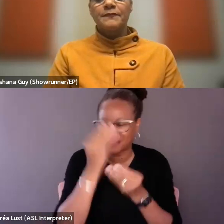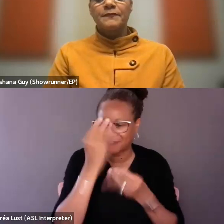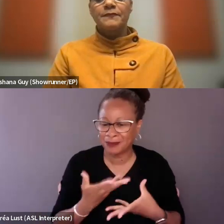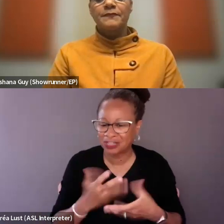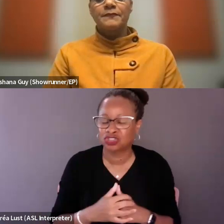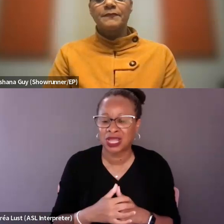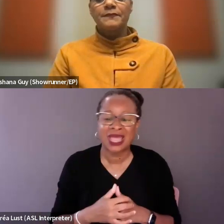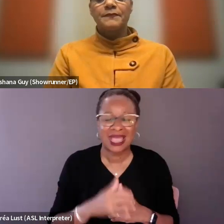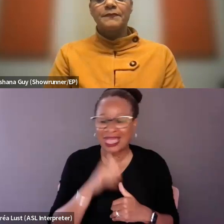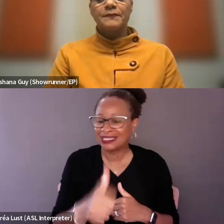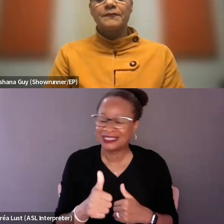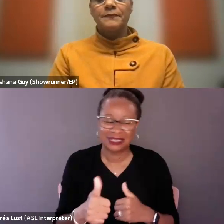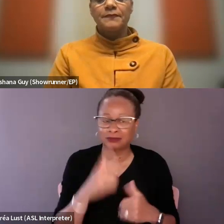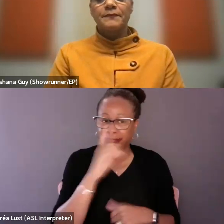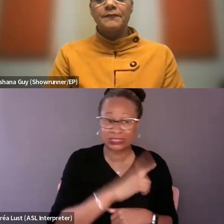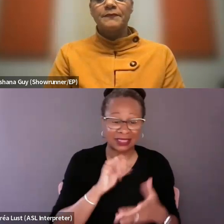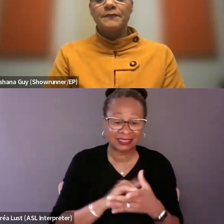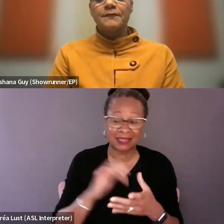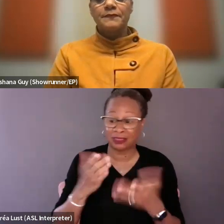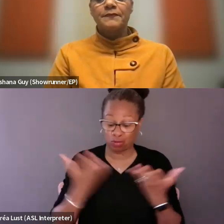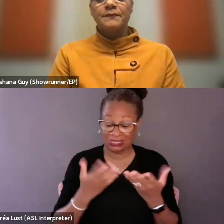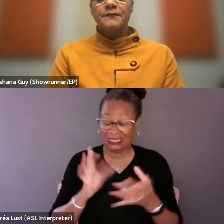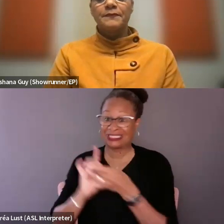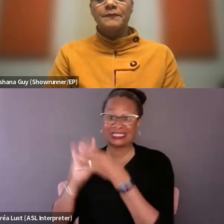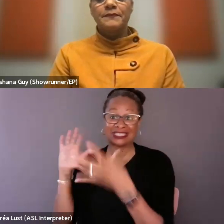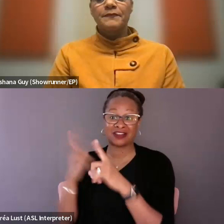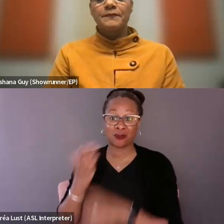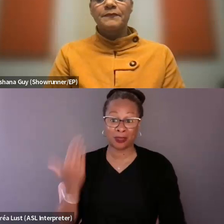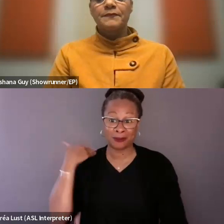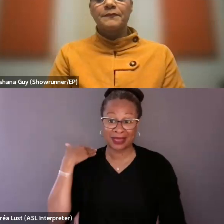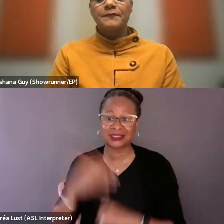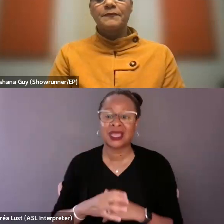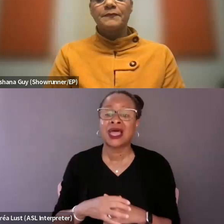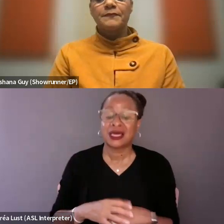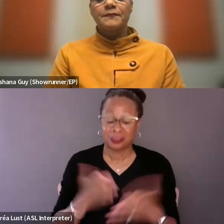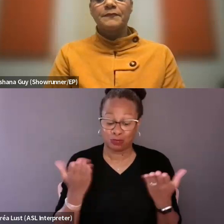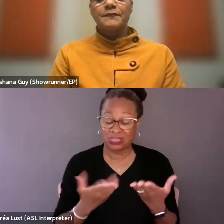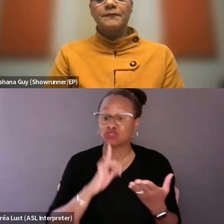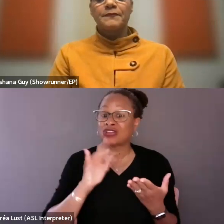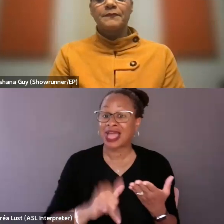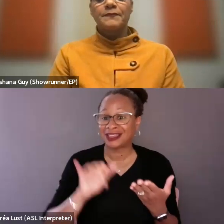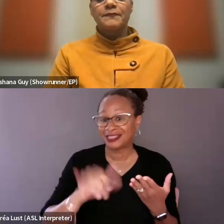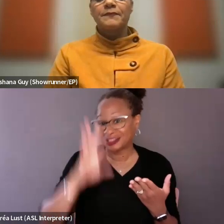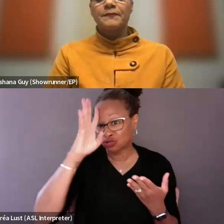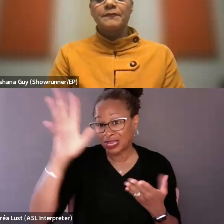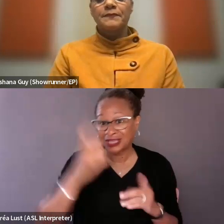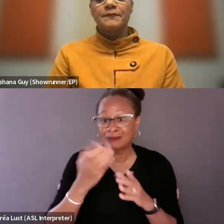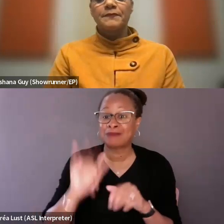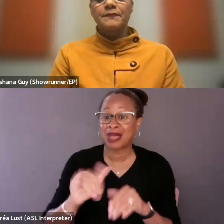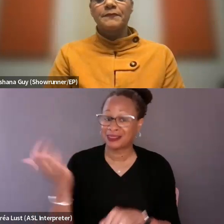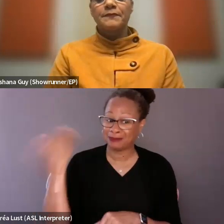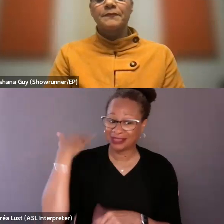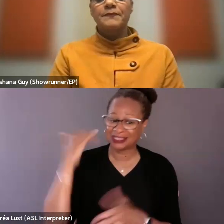is disconnected from the past, when of course we know that the present is a reality that was created by the past. And that's